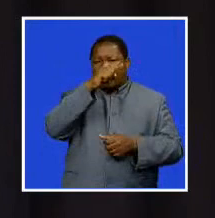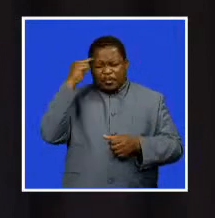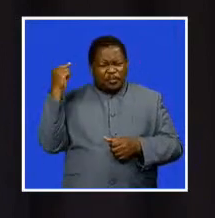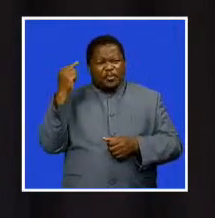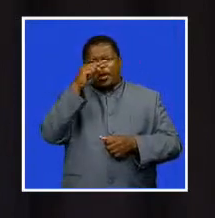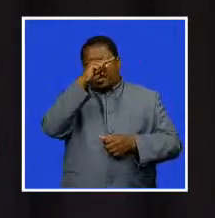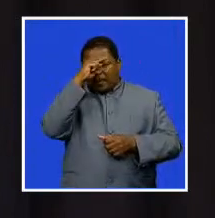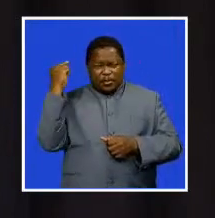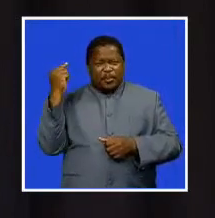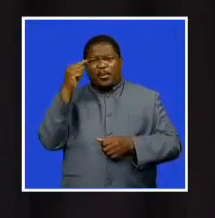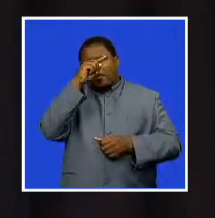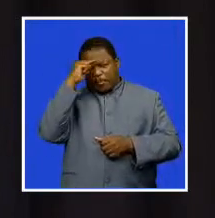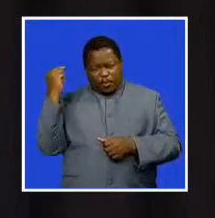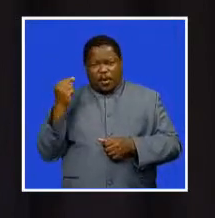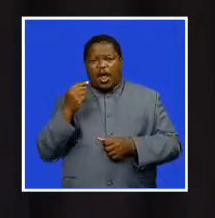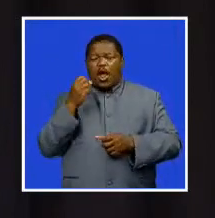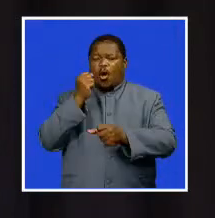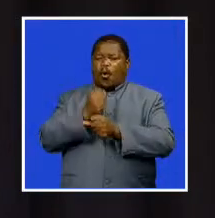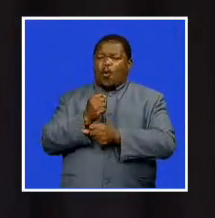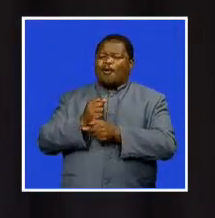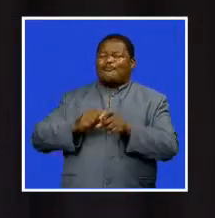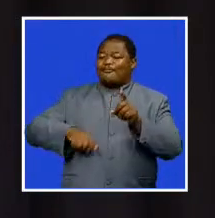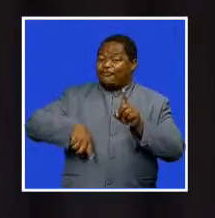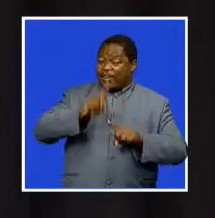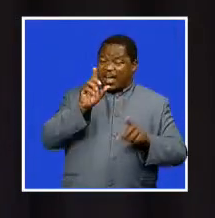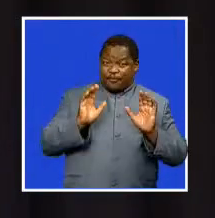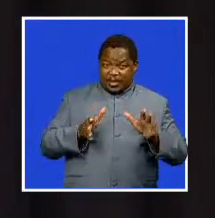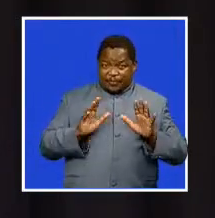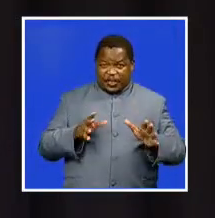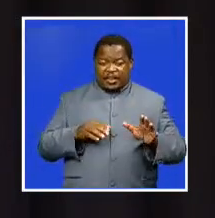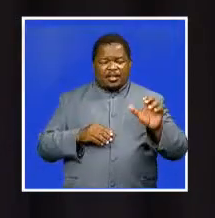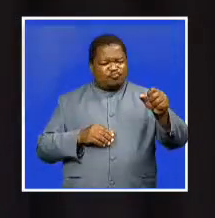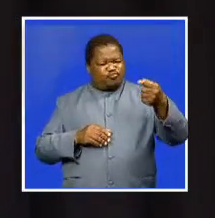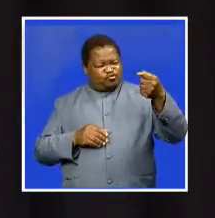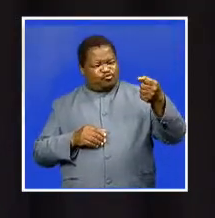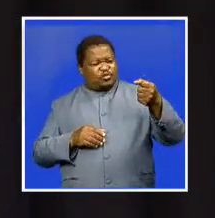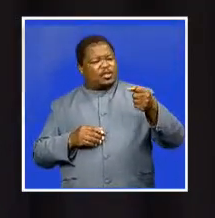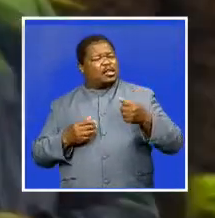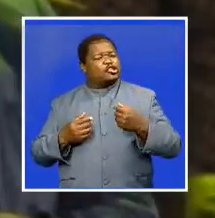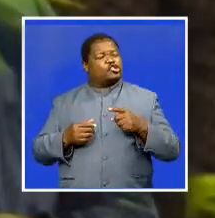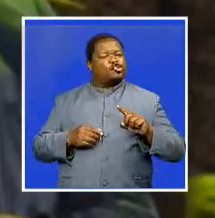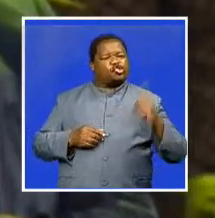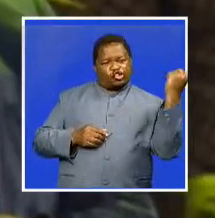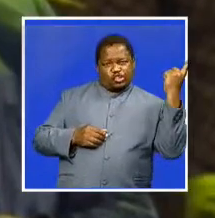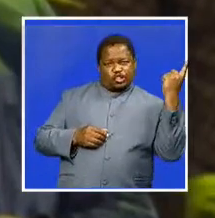ibhodlela liphihle thathele elinye nalo empty alibuke